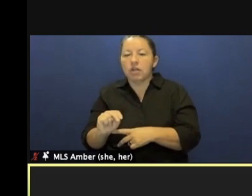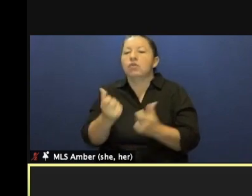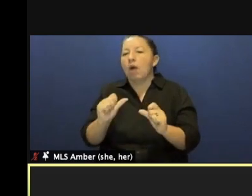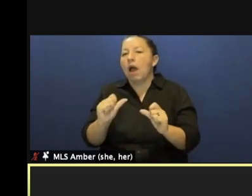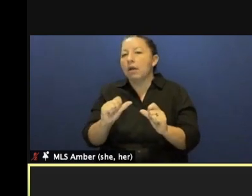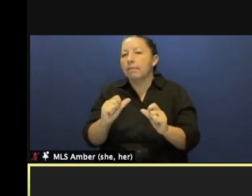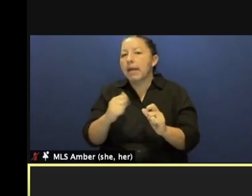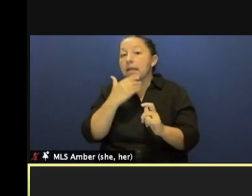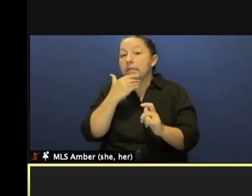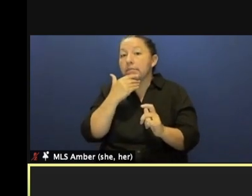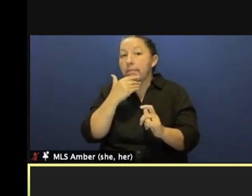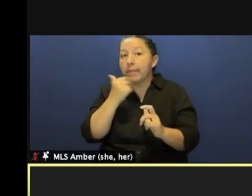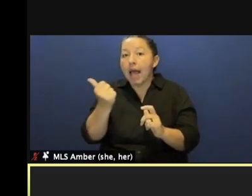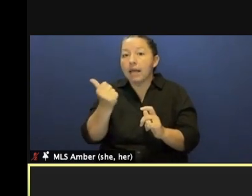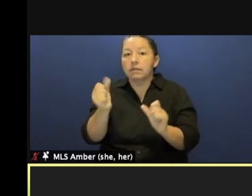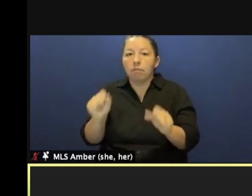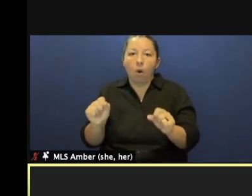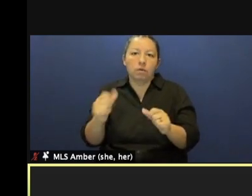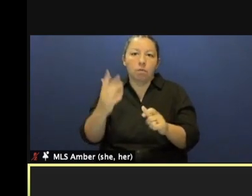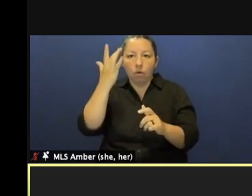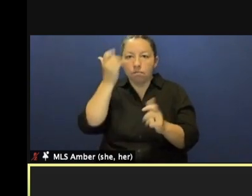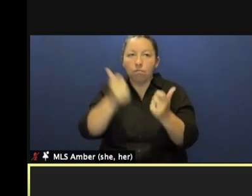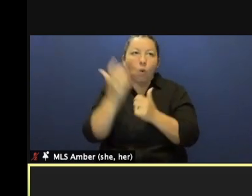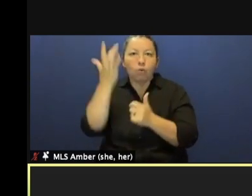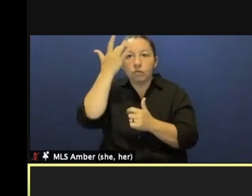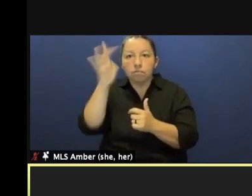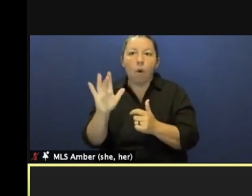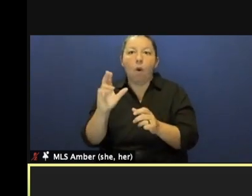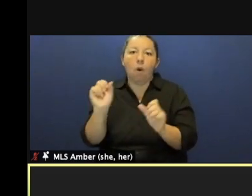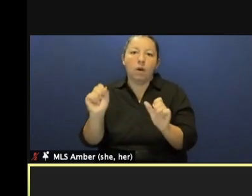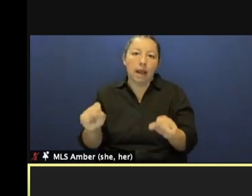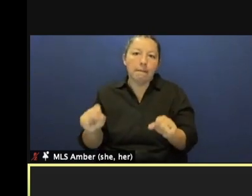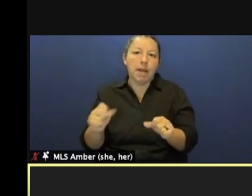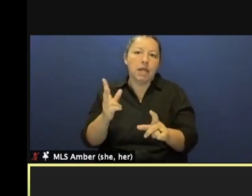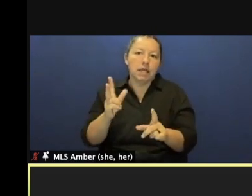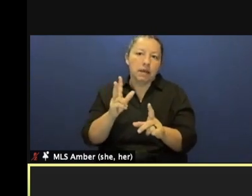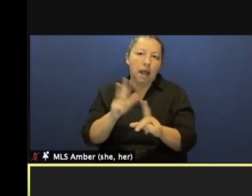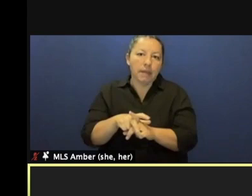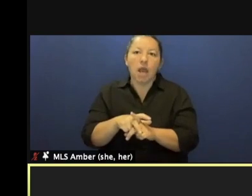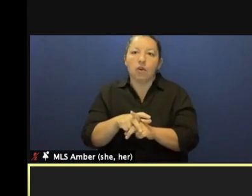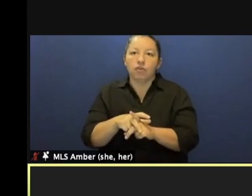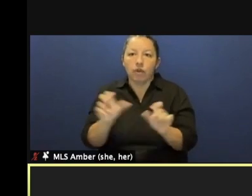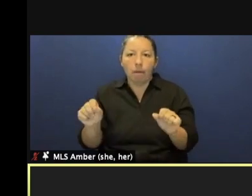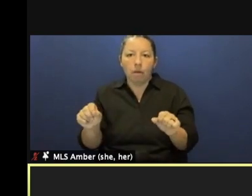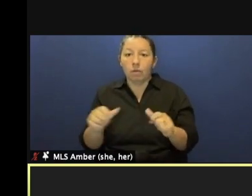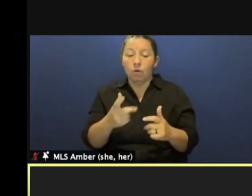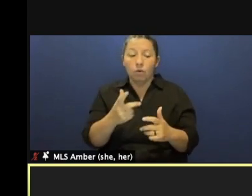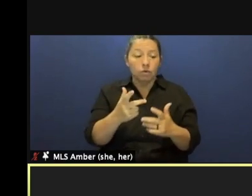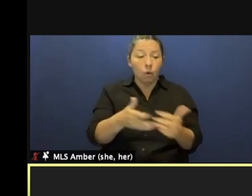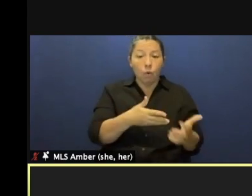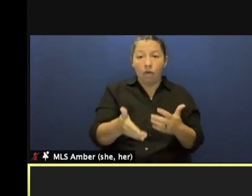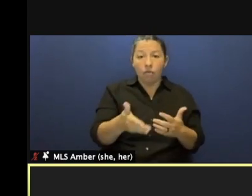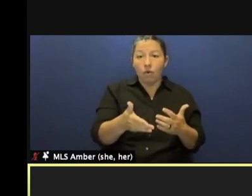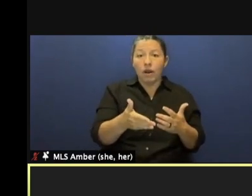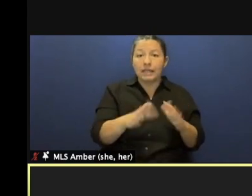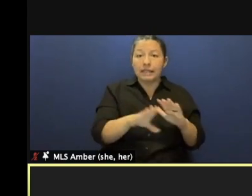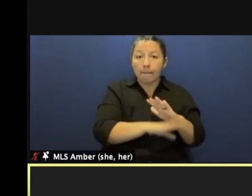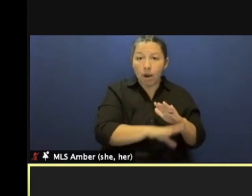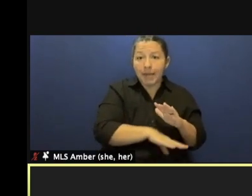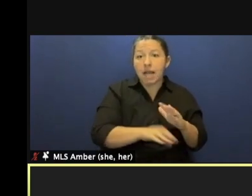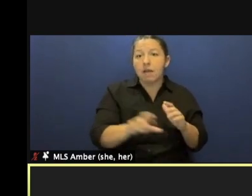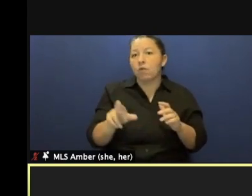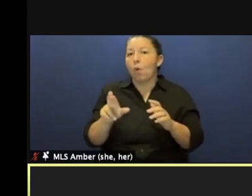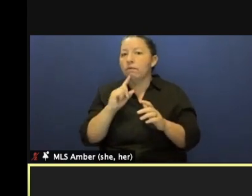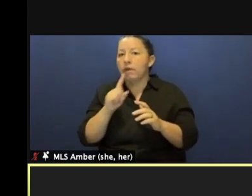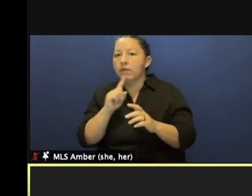with the capabilities of the rover, both the highly capable and the more primitive, so that we have a very good familiarity when we